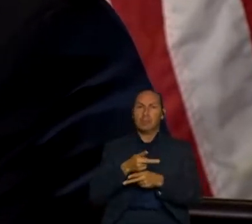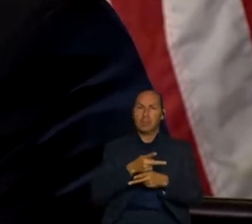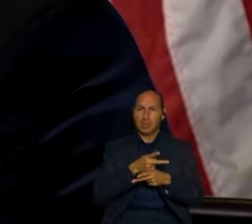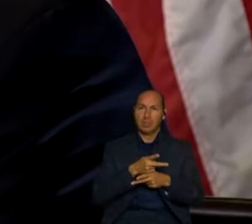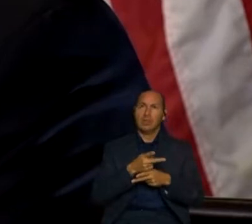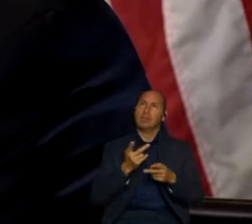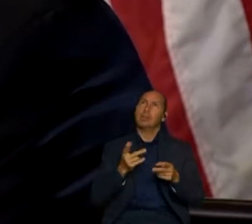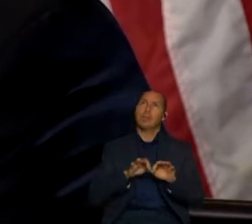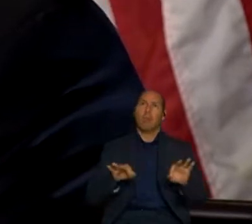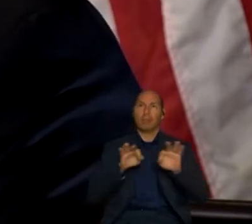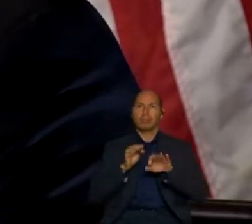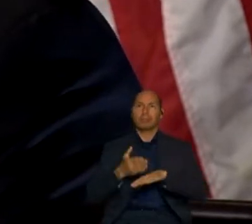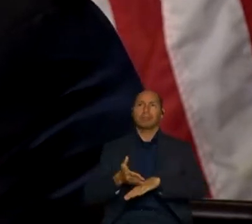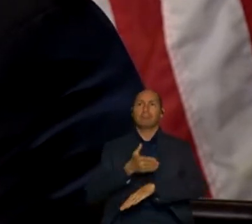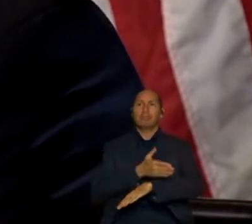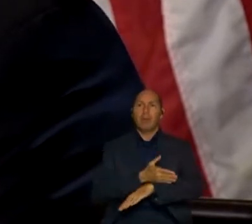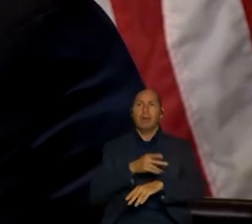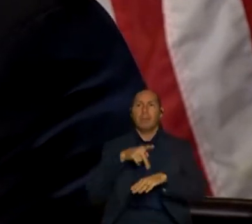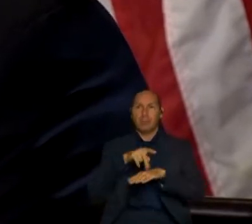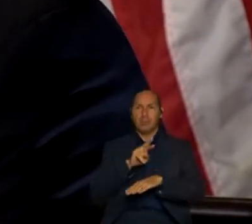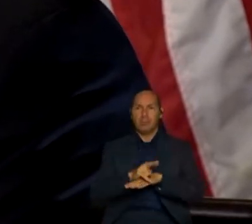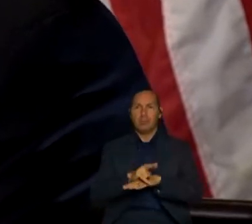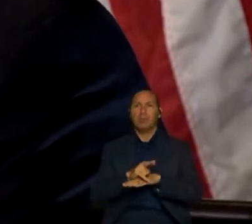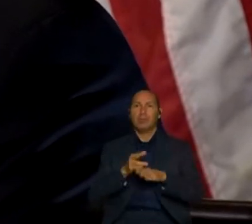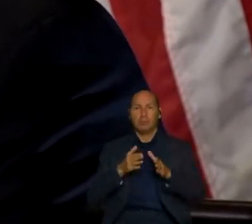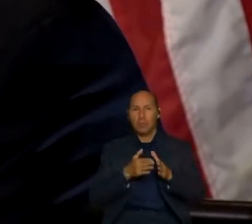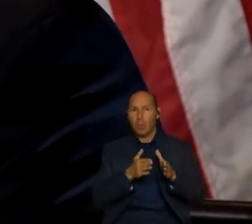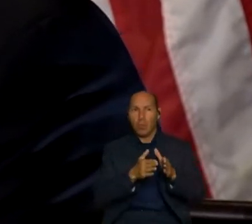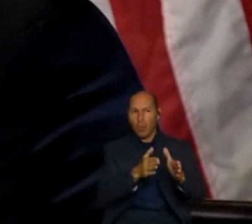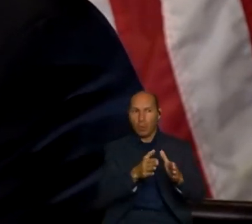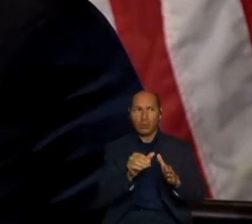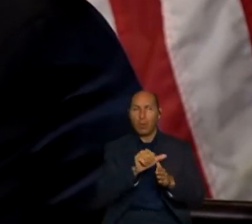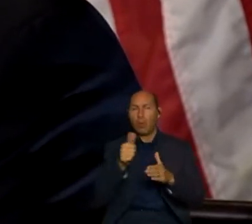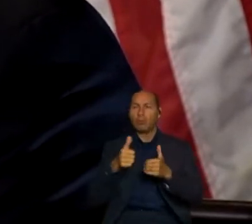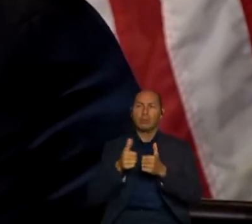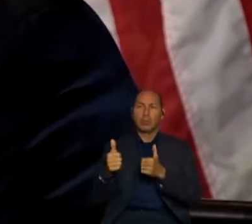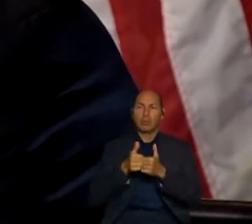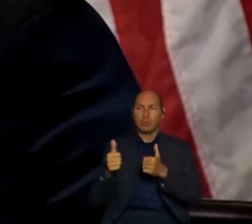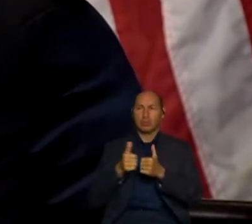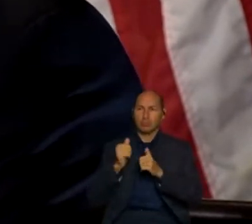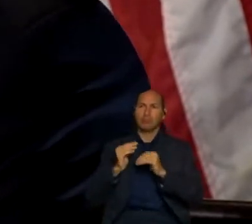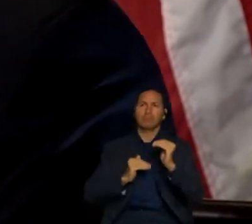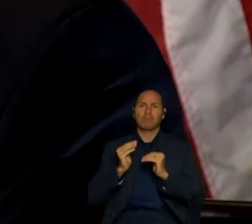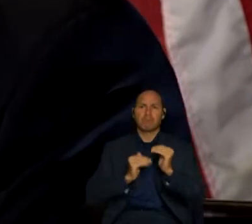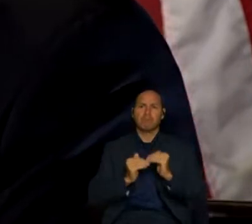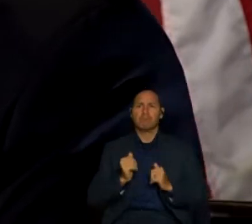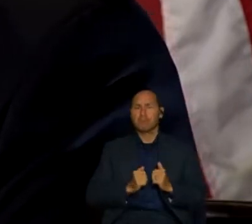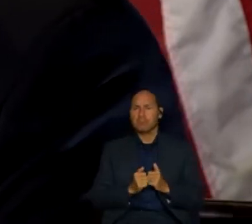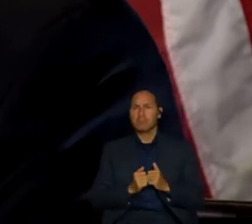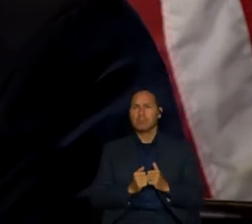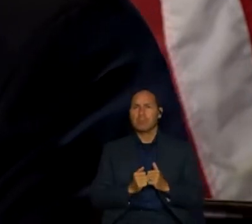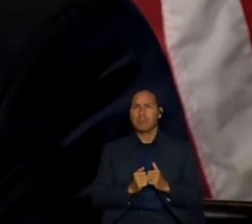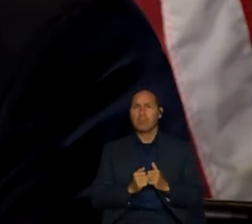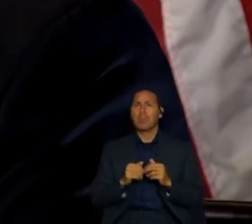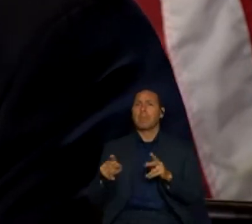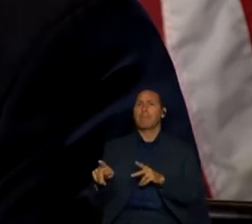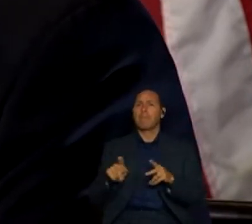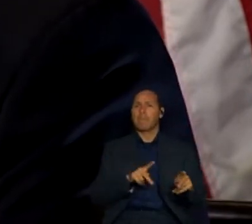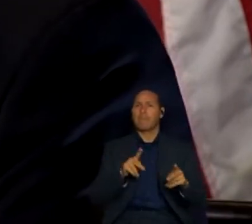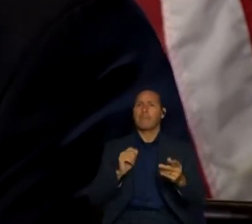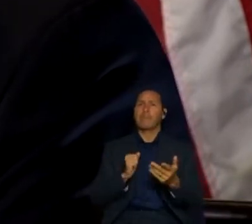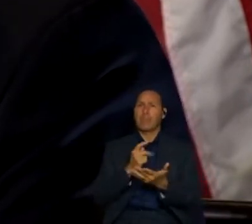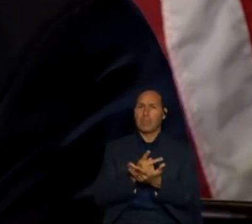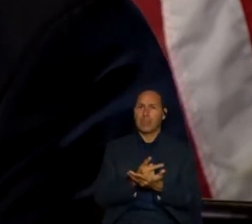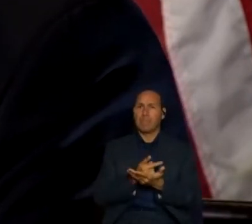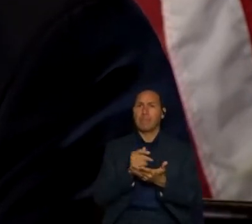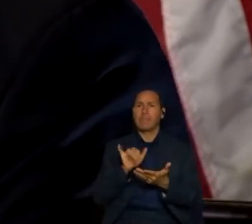improve Puerto Rico's roads and other transportation infrastructure. Confirmation of the plan is an